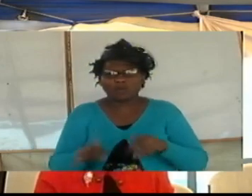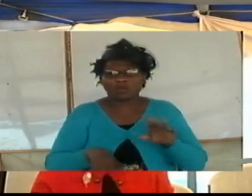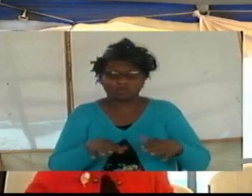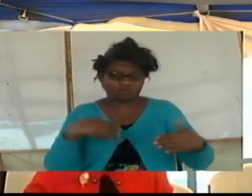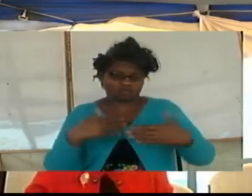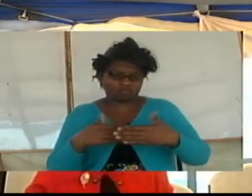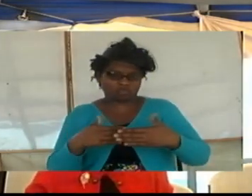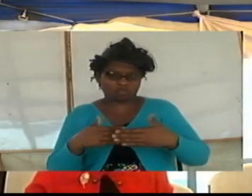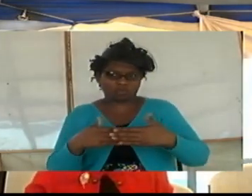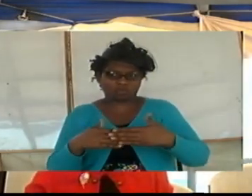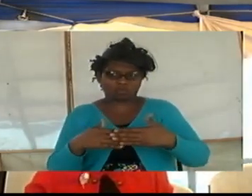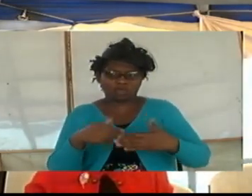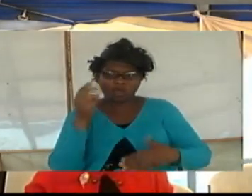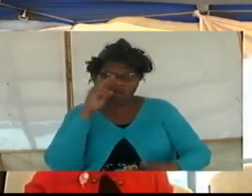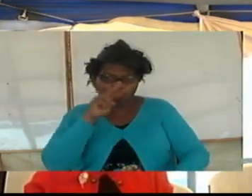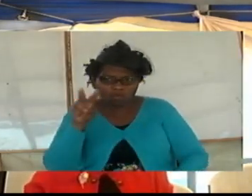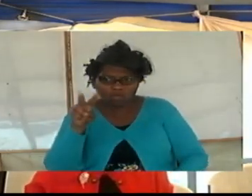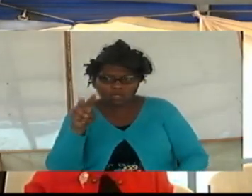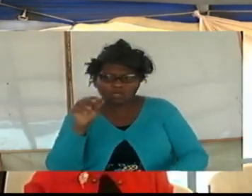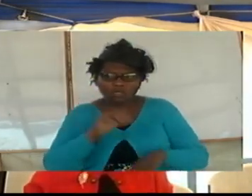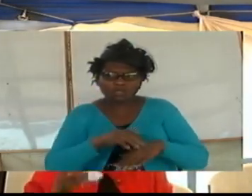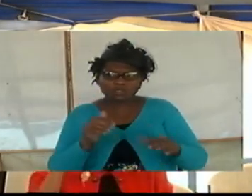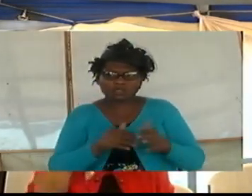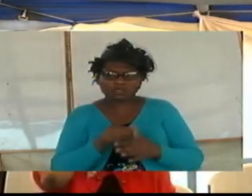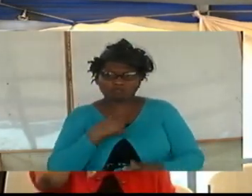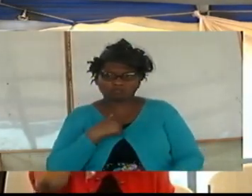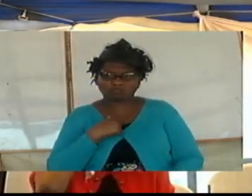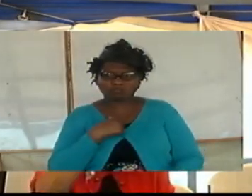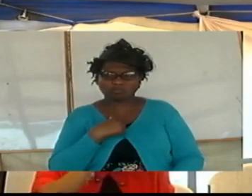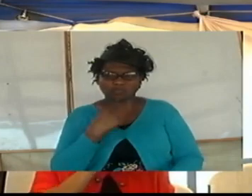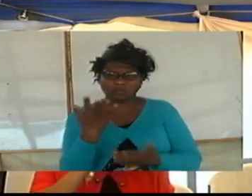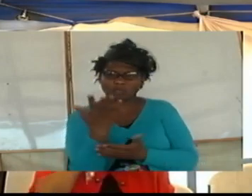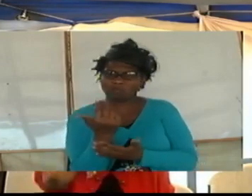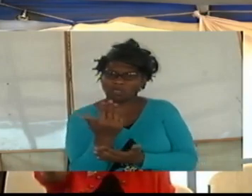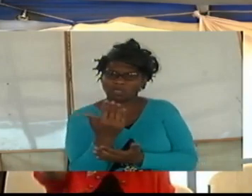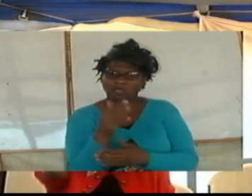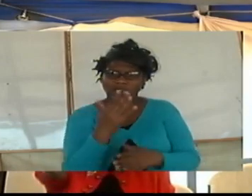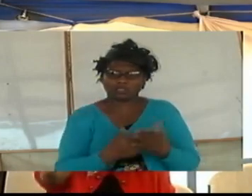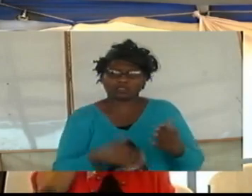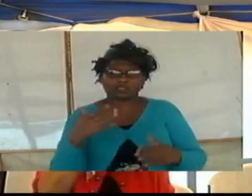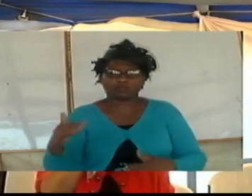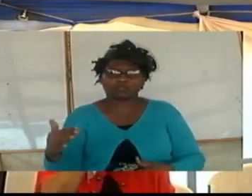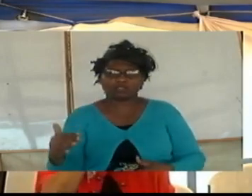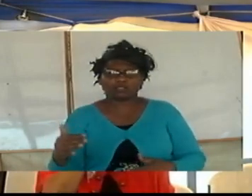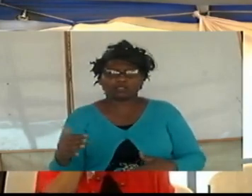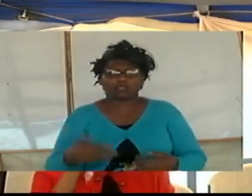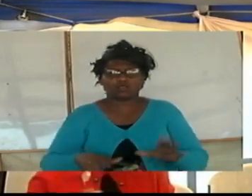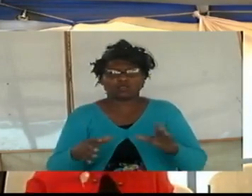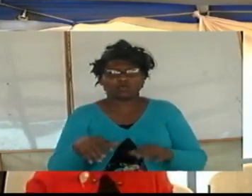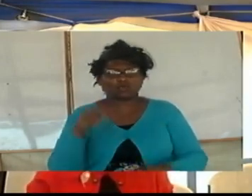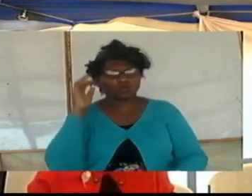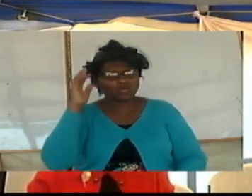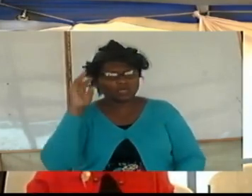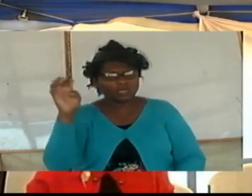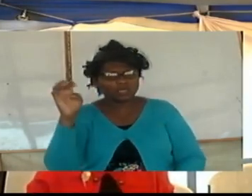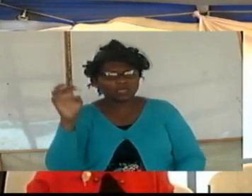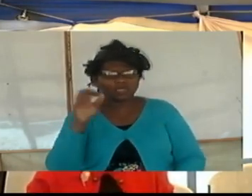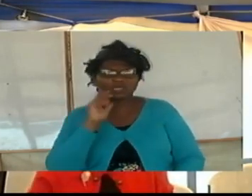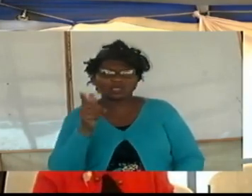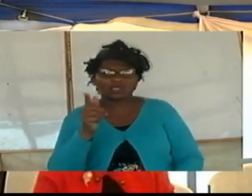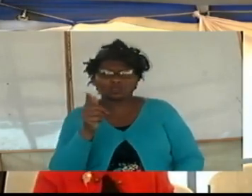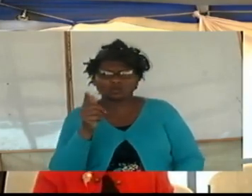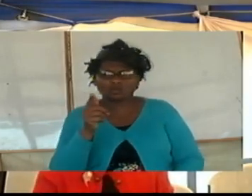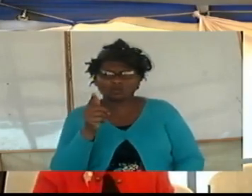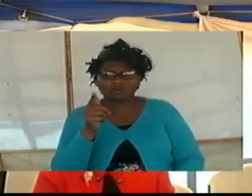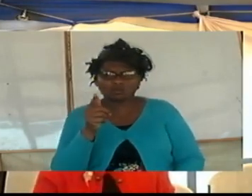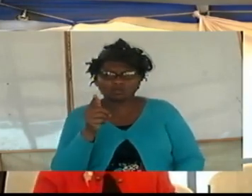looked at me. And I figured that he was probably begging something. You know, just the way he looked at me and the way he looked, he was shorter than me and stuff. And he was looking at me and he